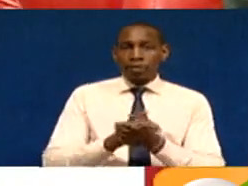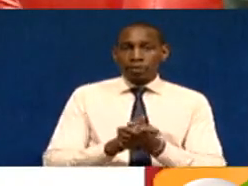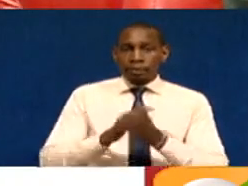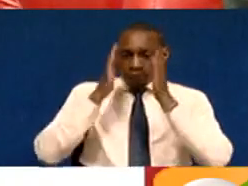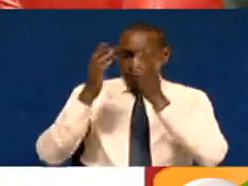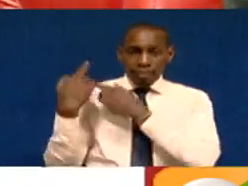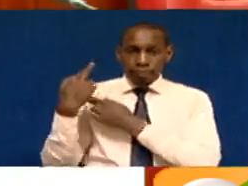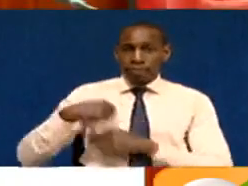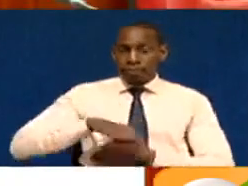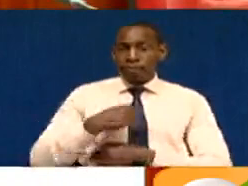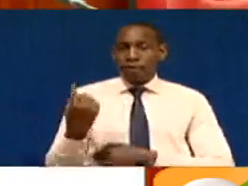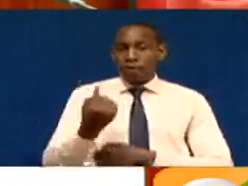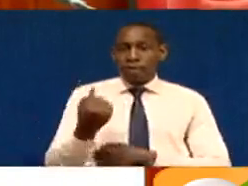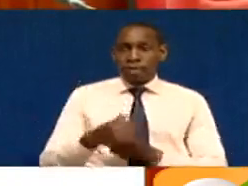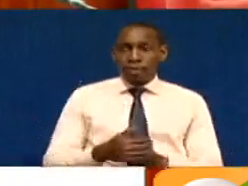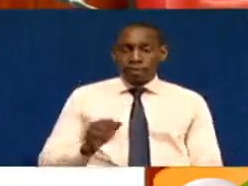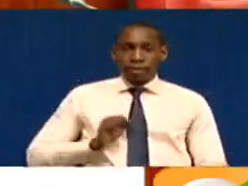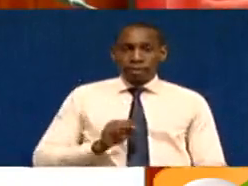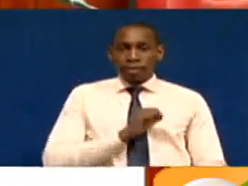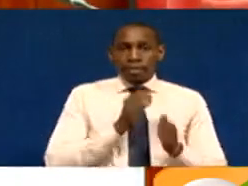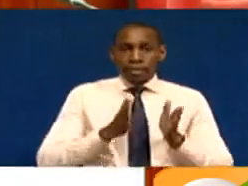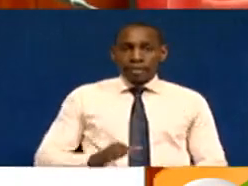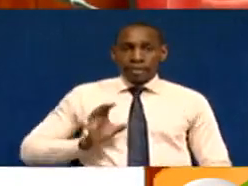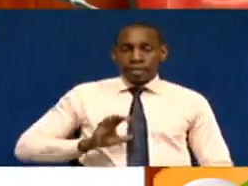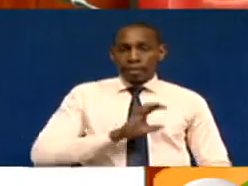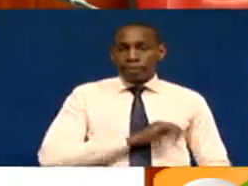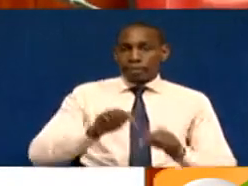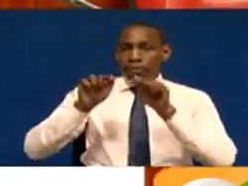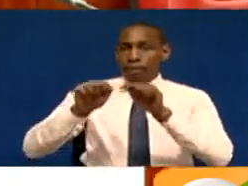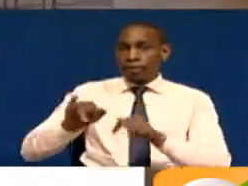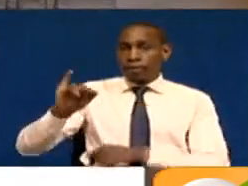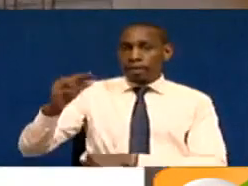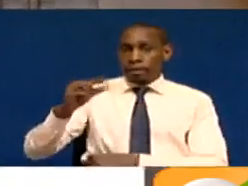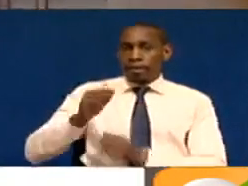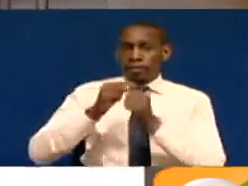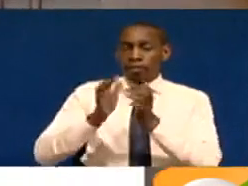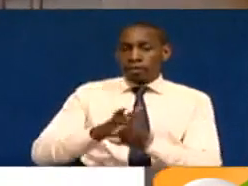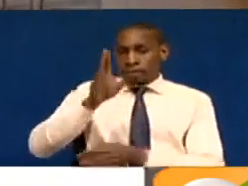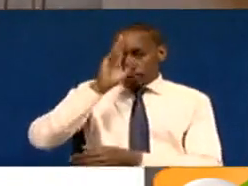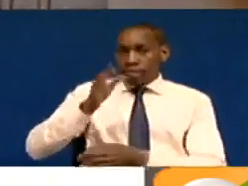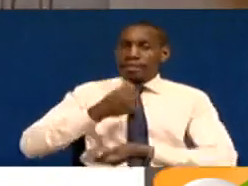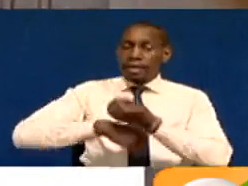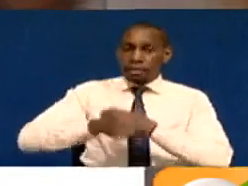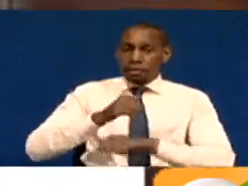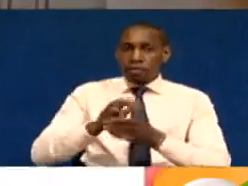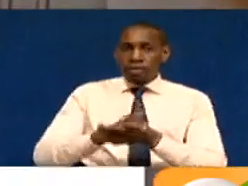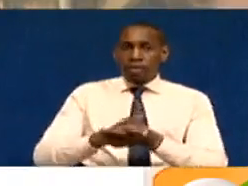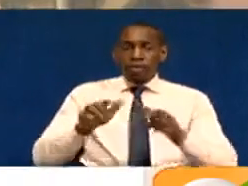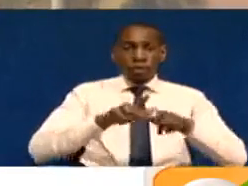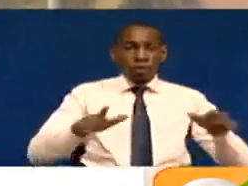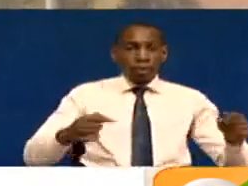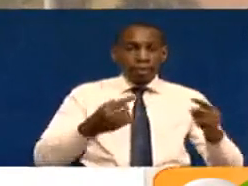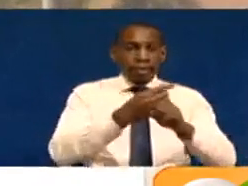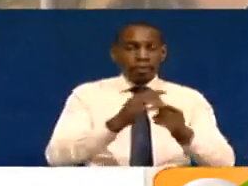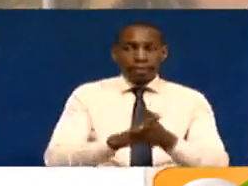in this exercise. The senators in the committee faulted the IG and the police for their actions over the disputed